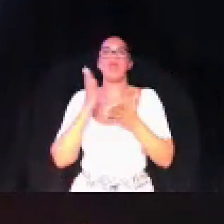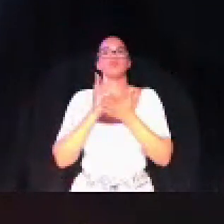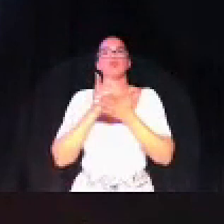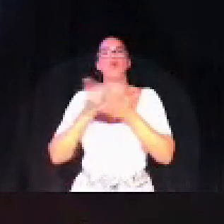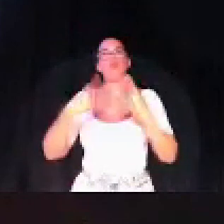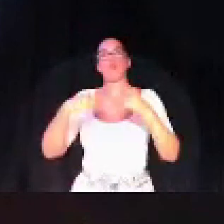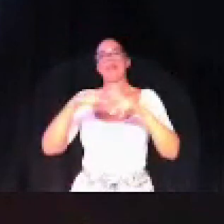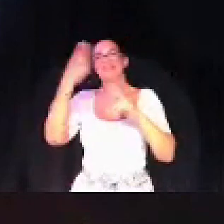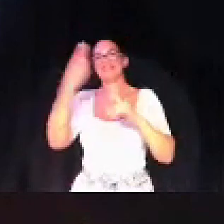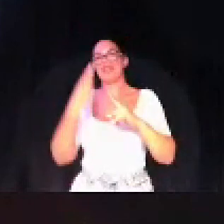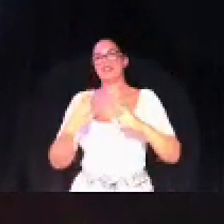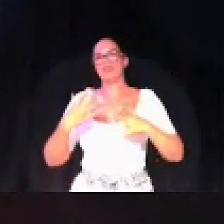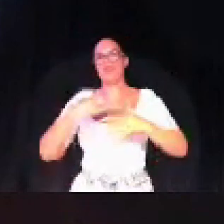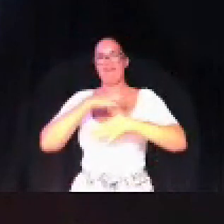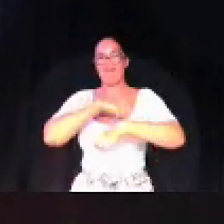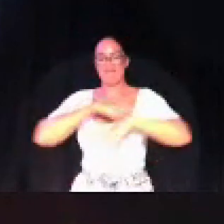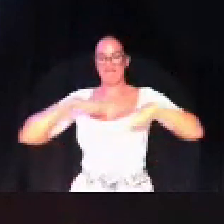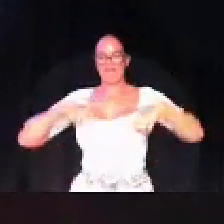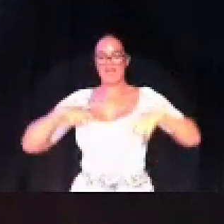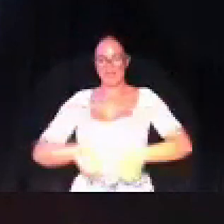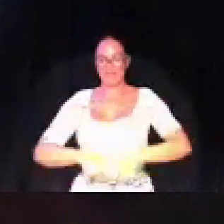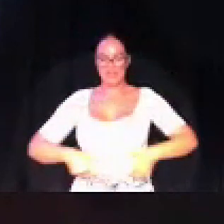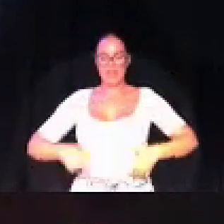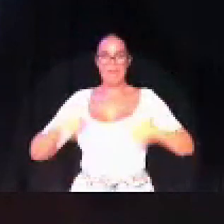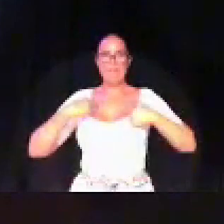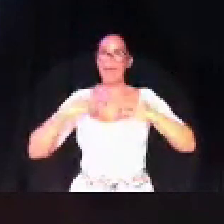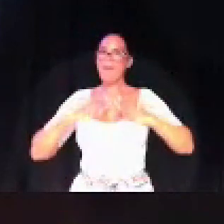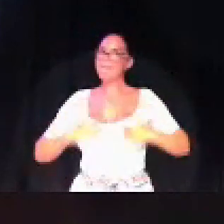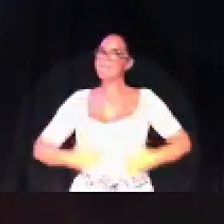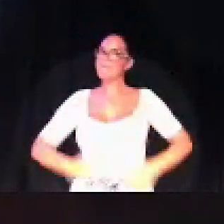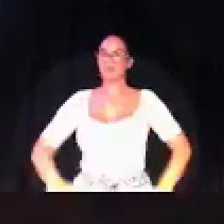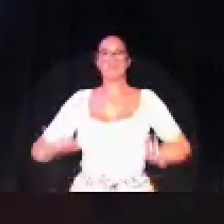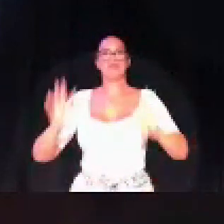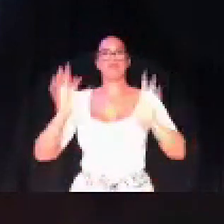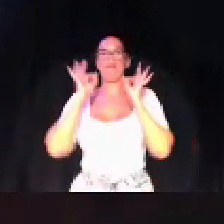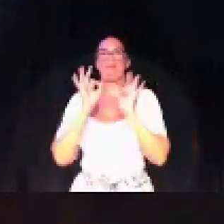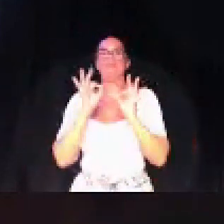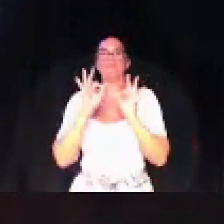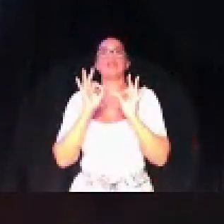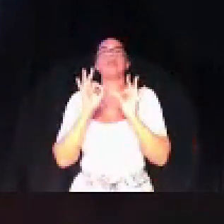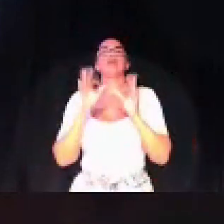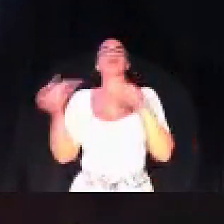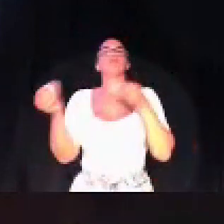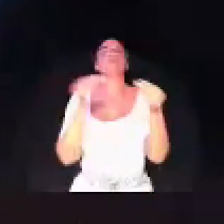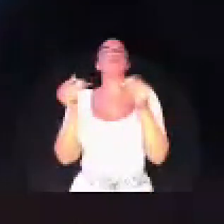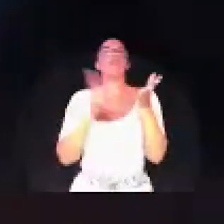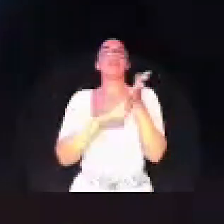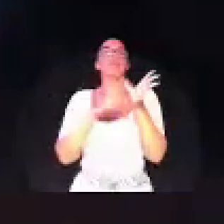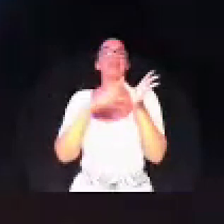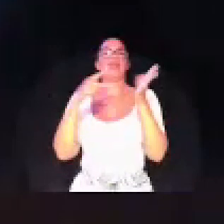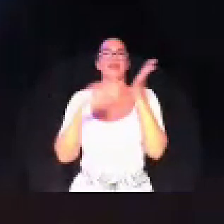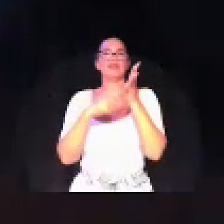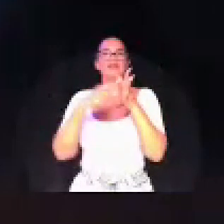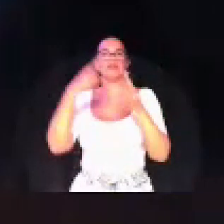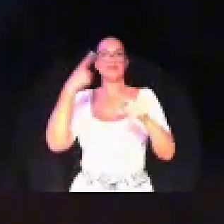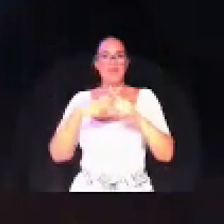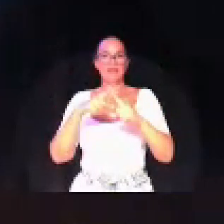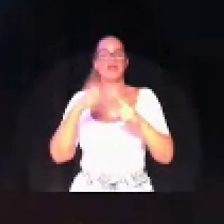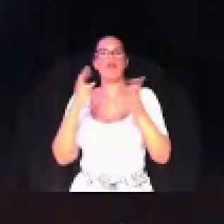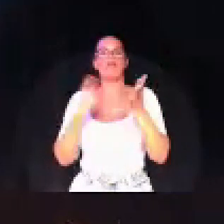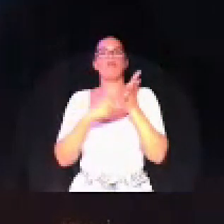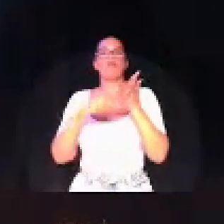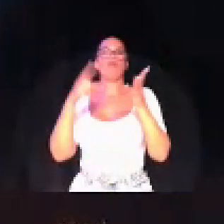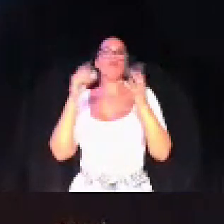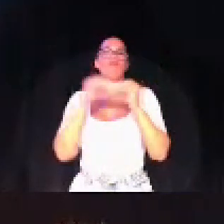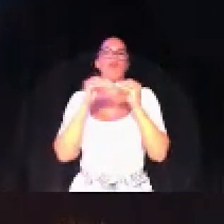body, so the measurements, and I'm working with flexible materials like latex and rubber, and so thinking about like